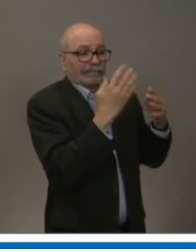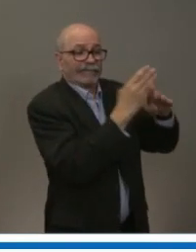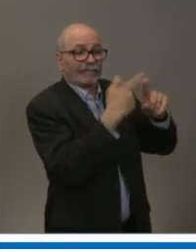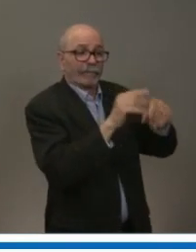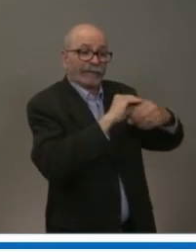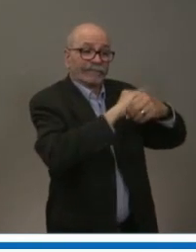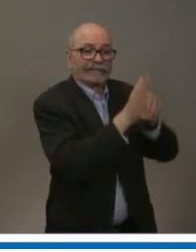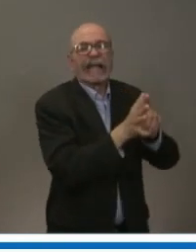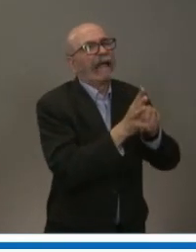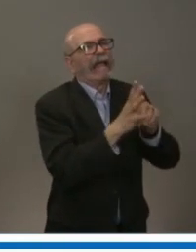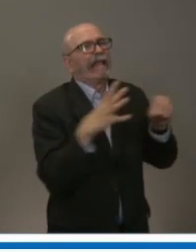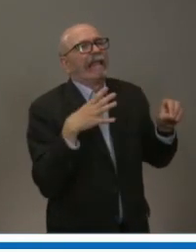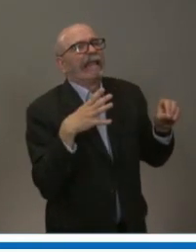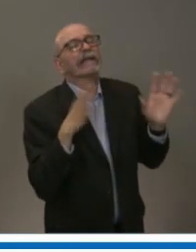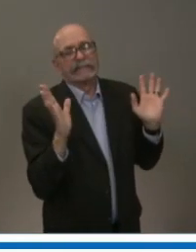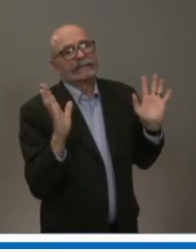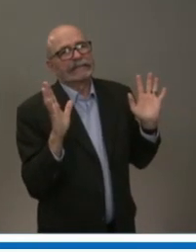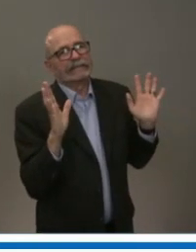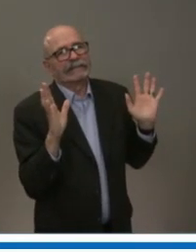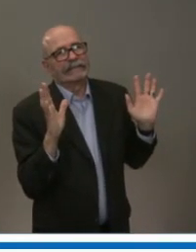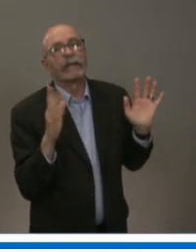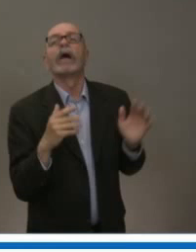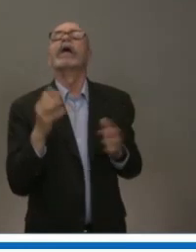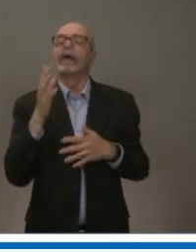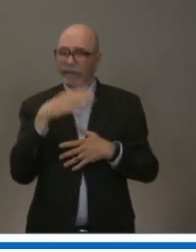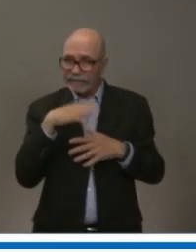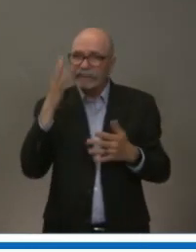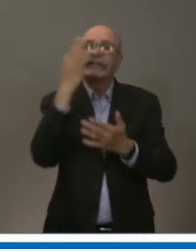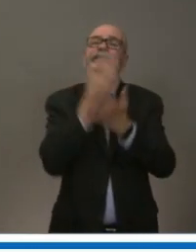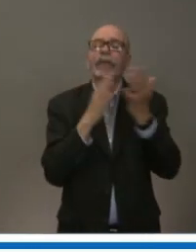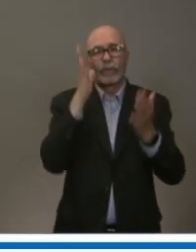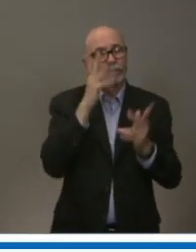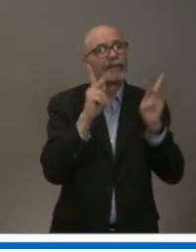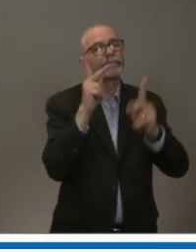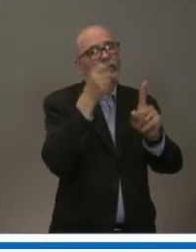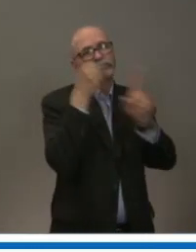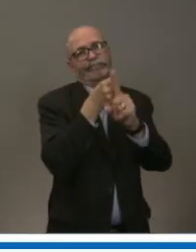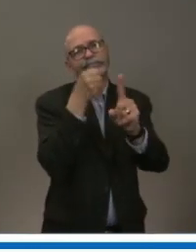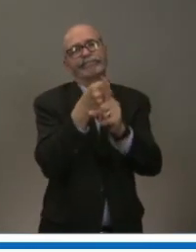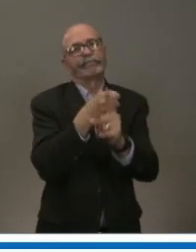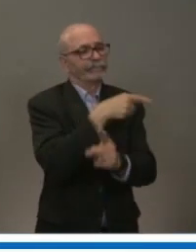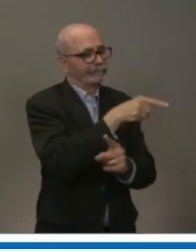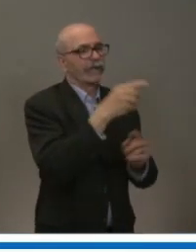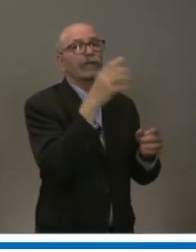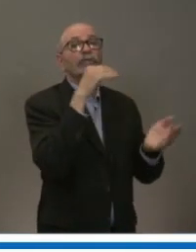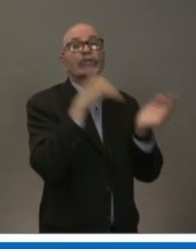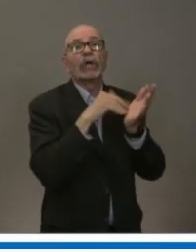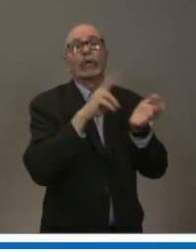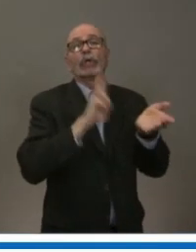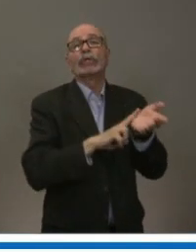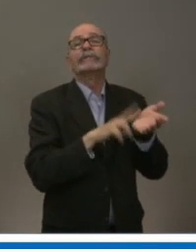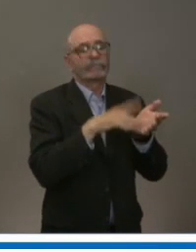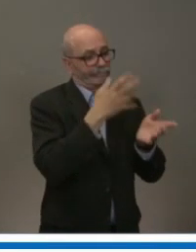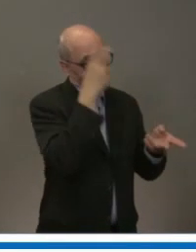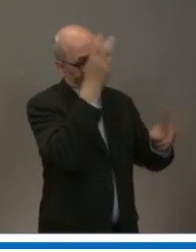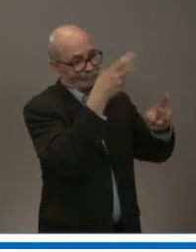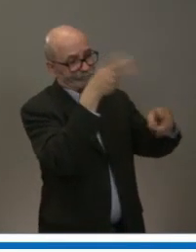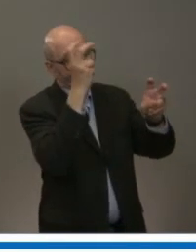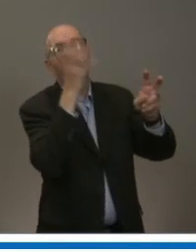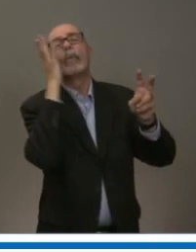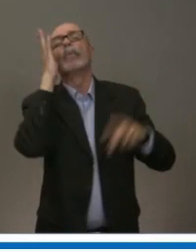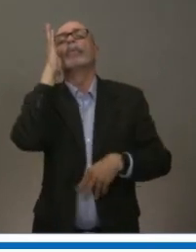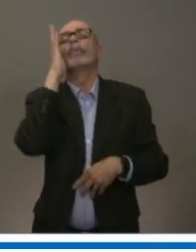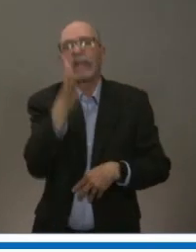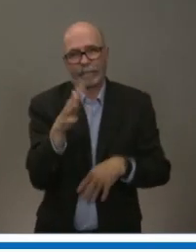going to be healthcare workers who are exposed, perhaps even become ill, that we have to take out of the workforce. But it is an ongoing challenge, and we're looking at ways we